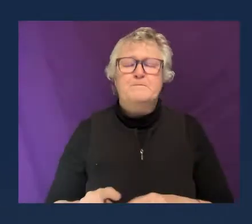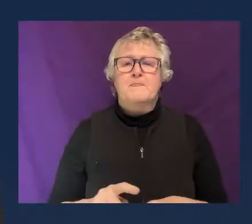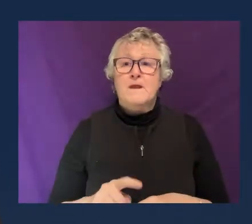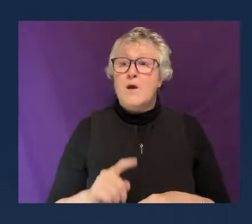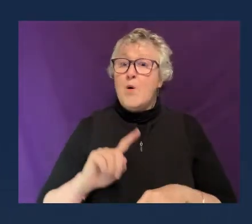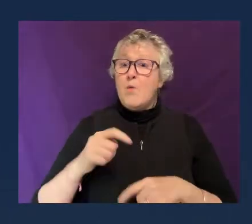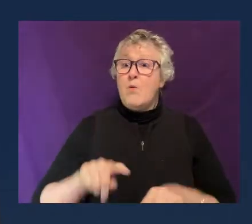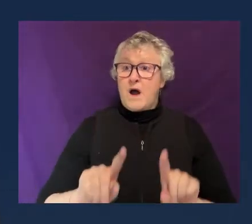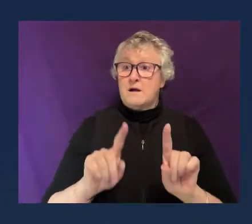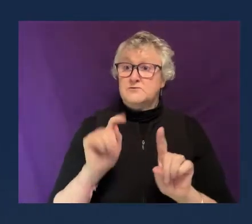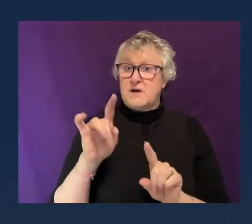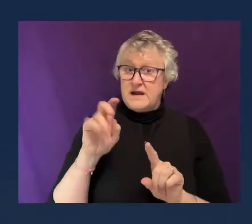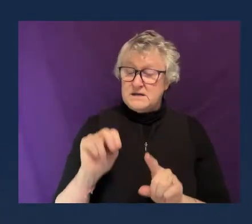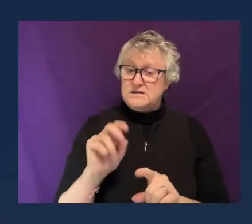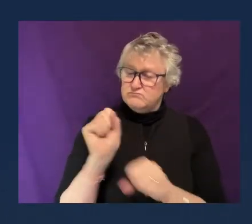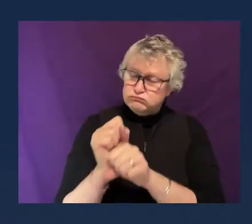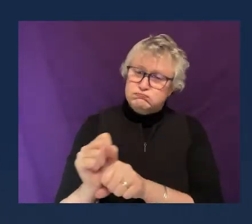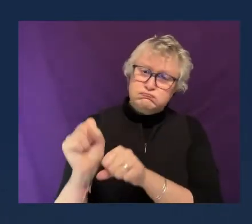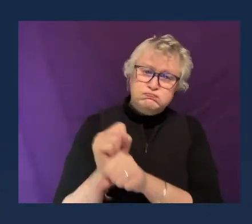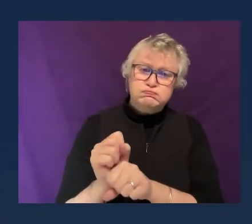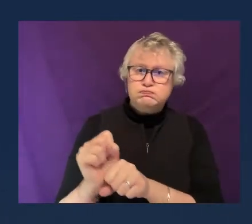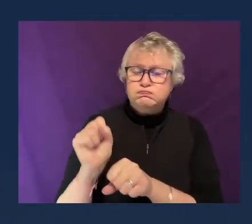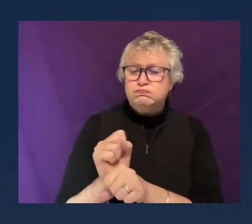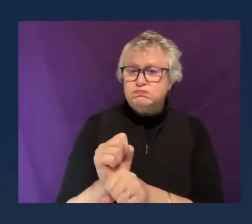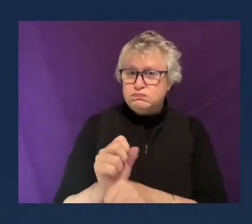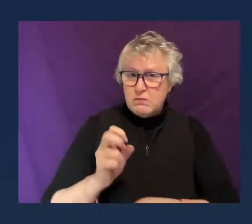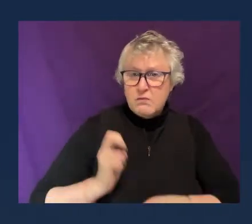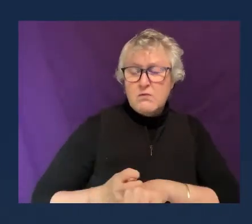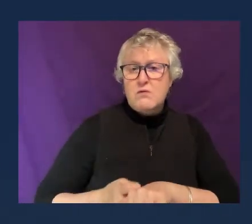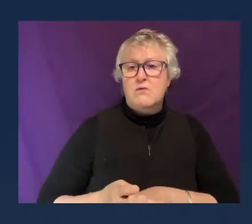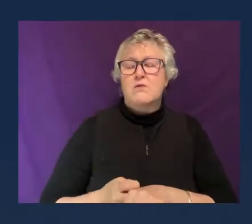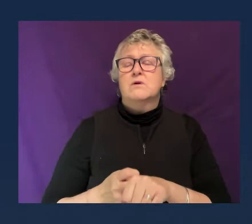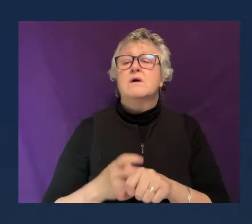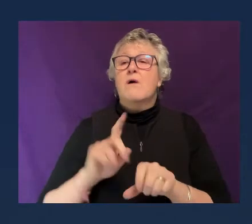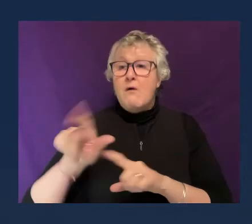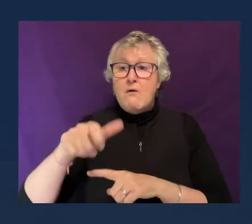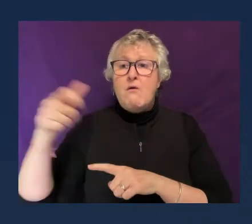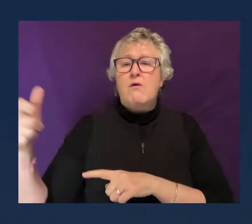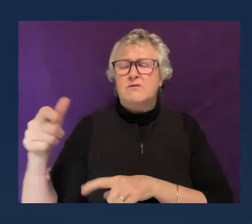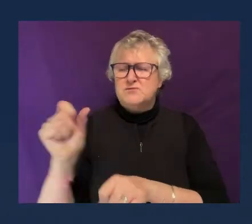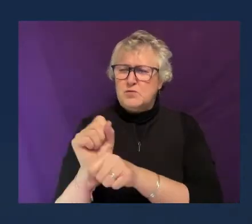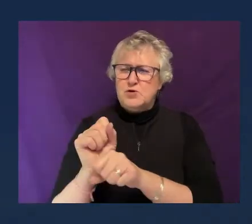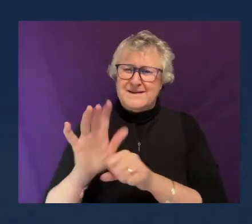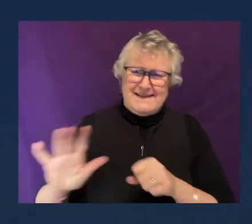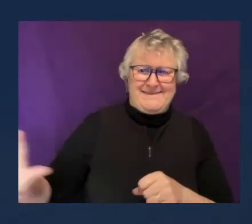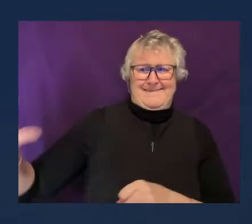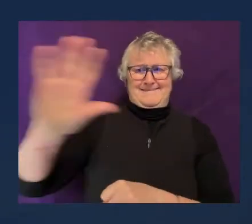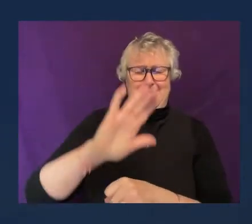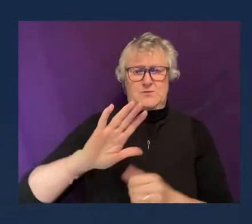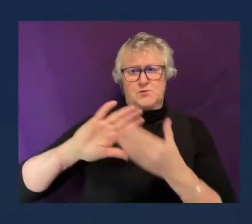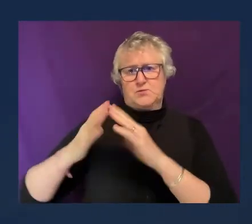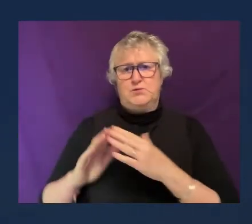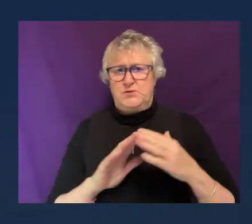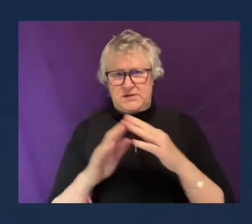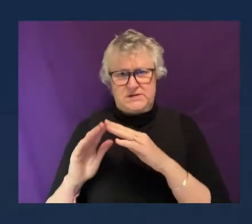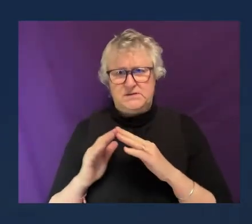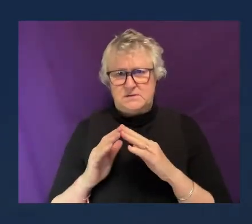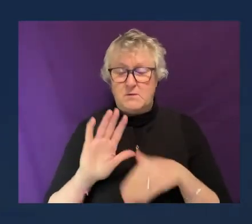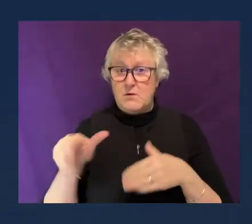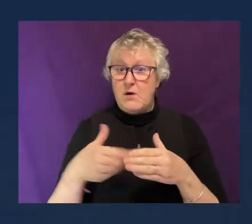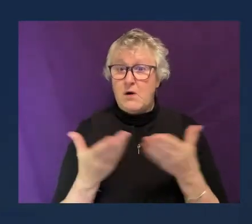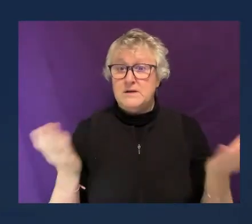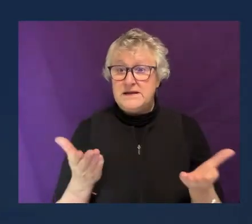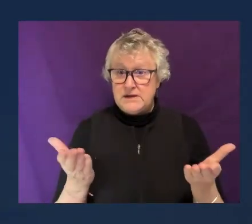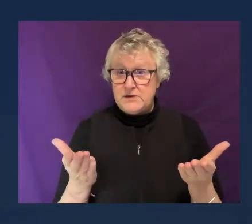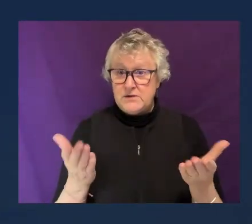are countless alumni driving change in their neighborhoods and regional communities. We are all here because we are committed